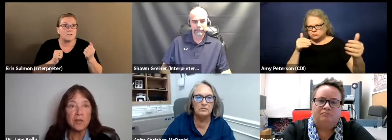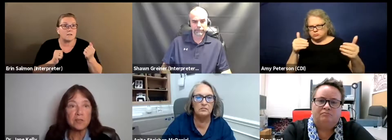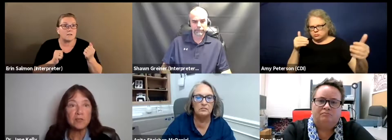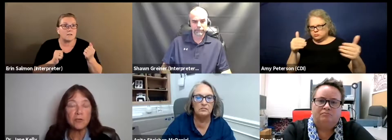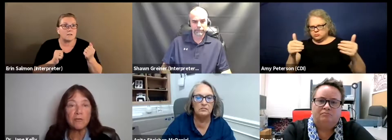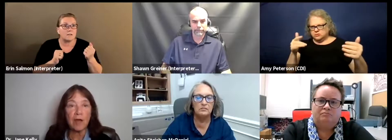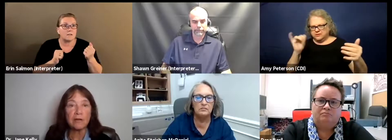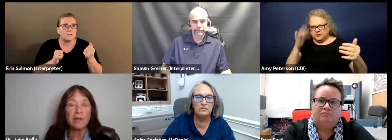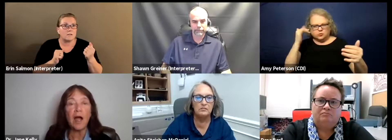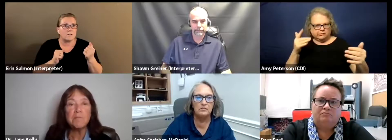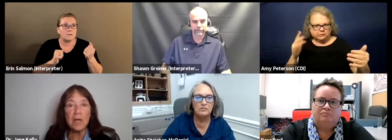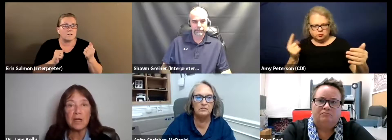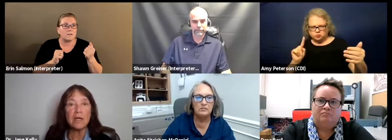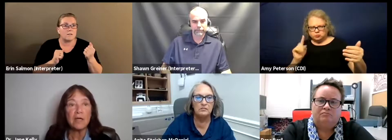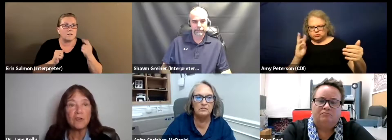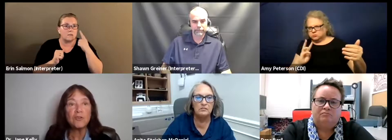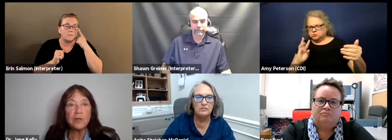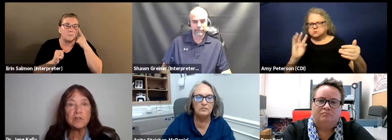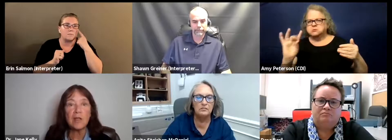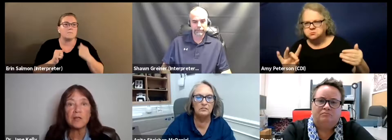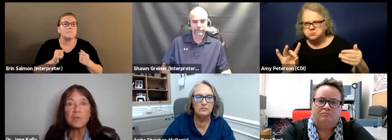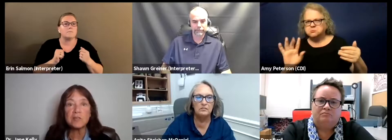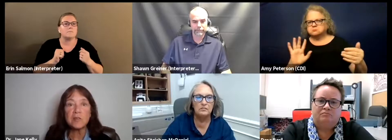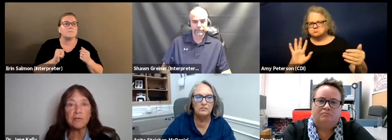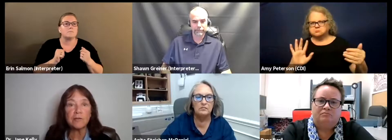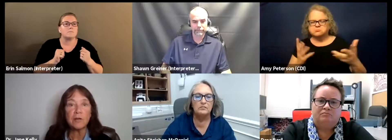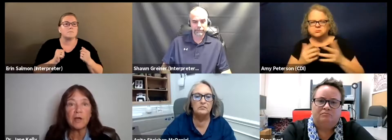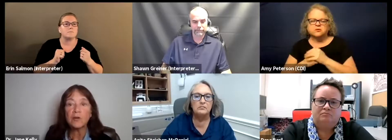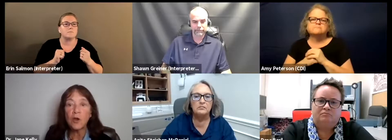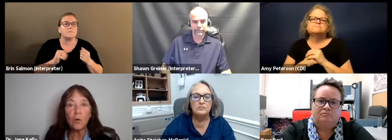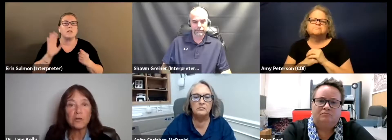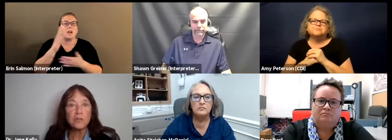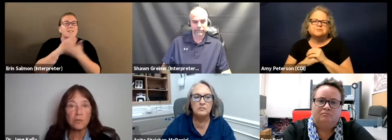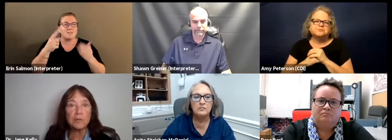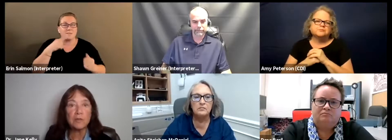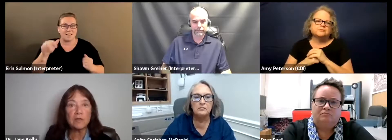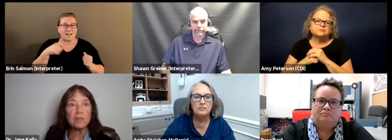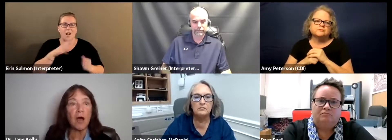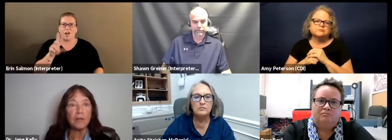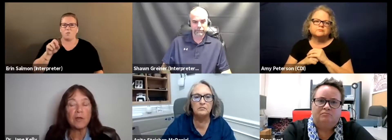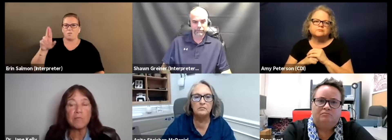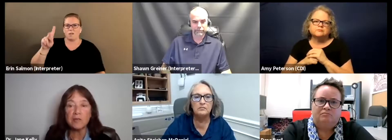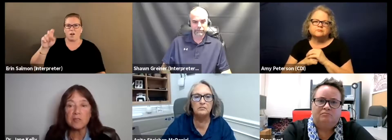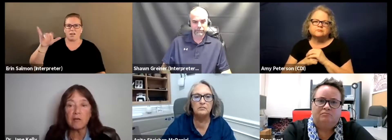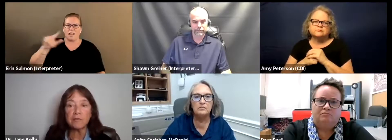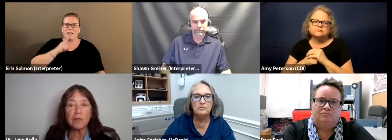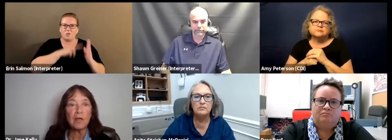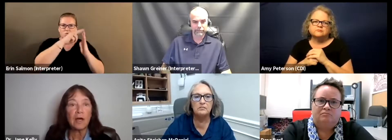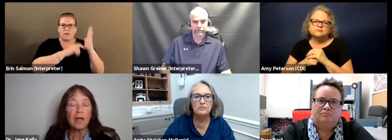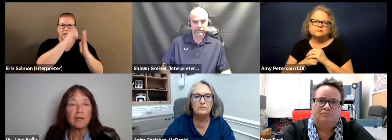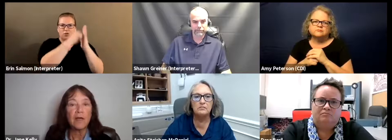absolutely attest to the fact that I made each of these slides myself. No one scripted this other than